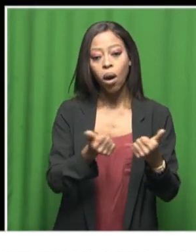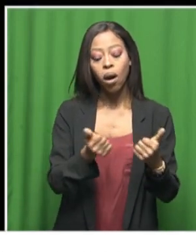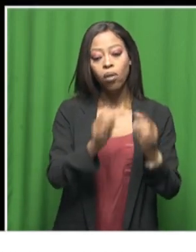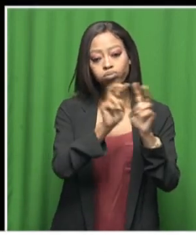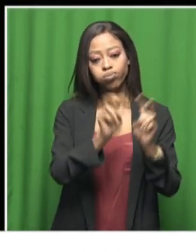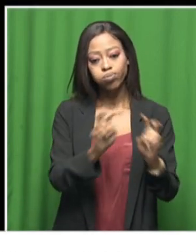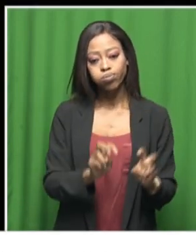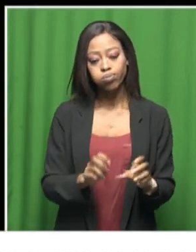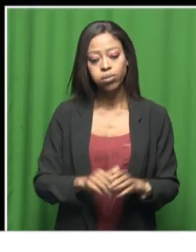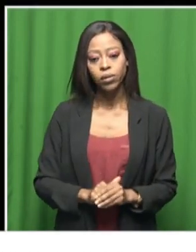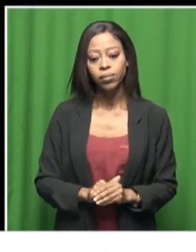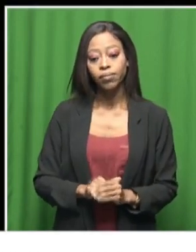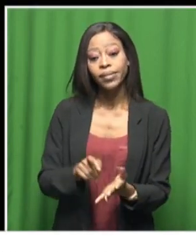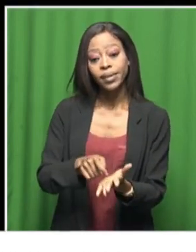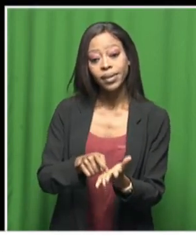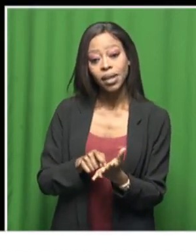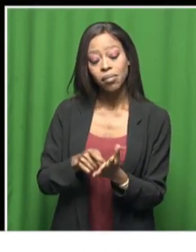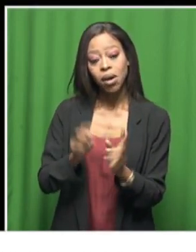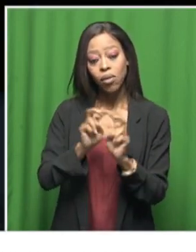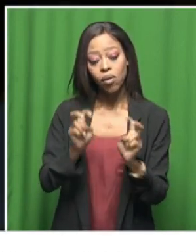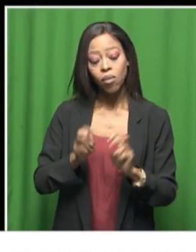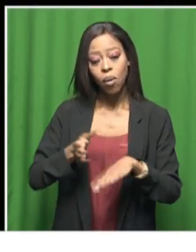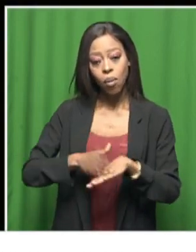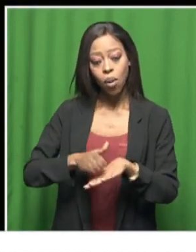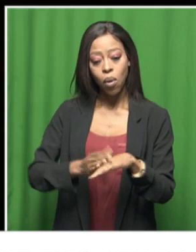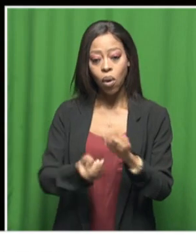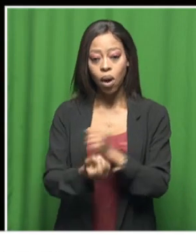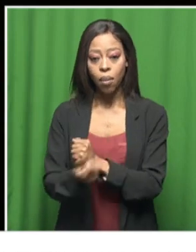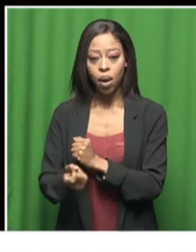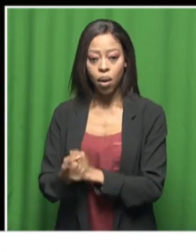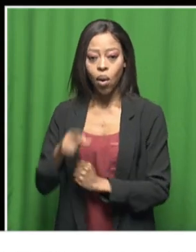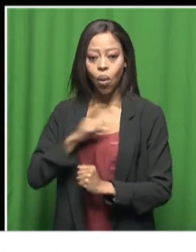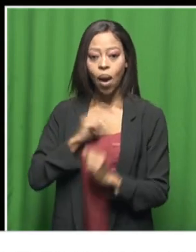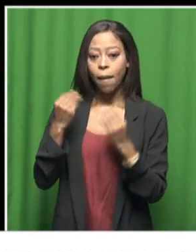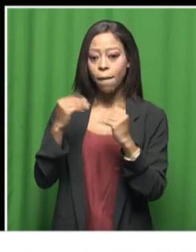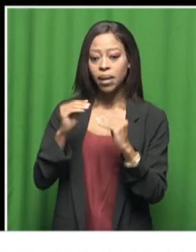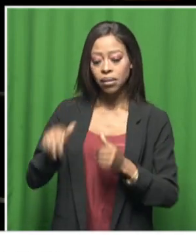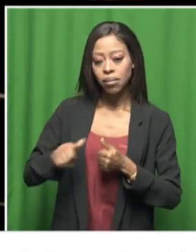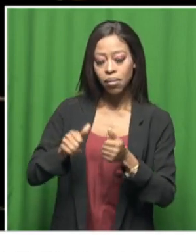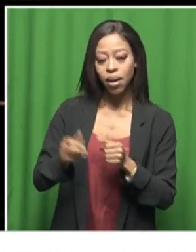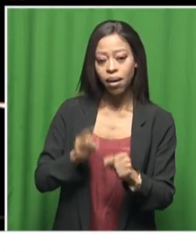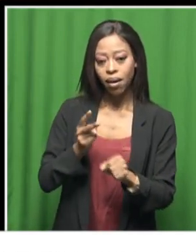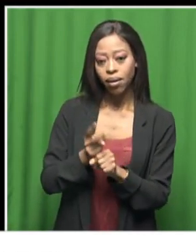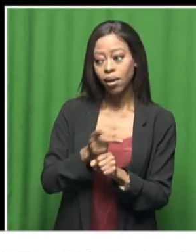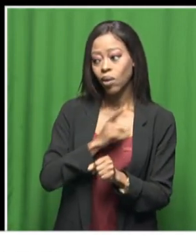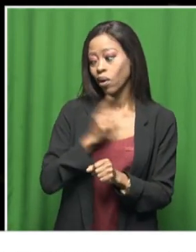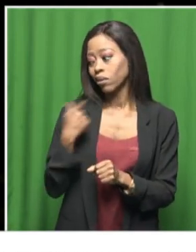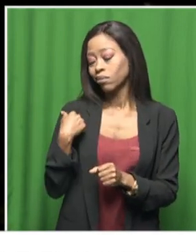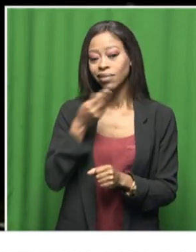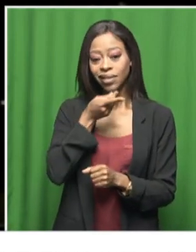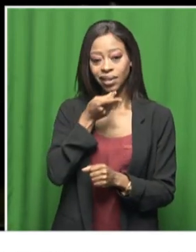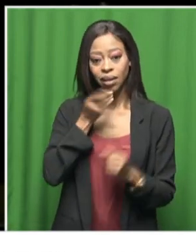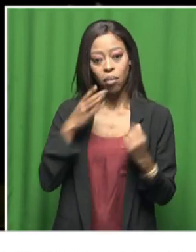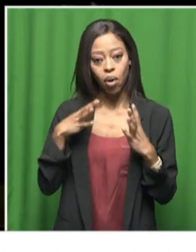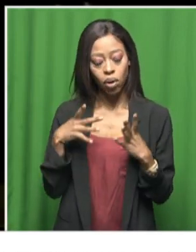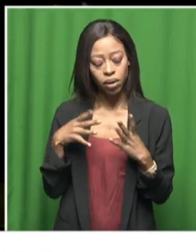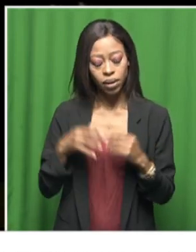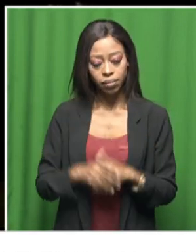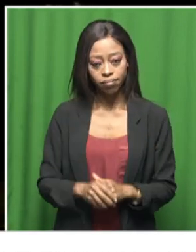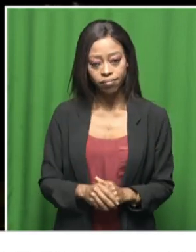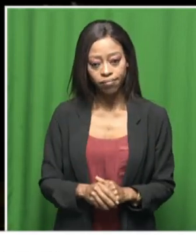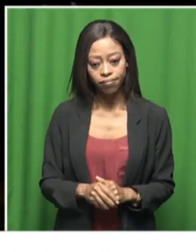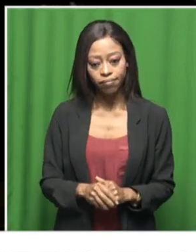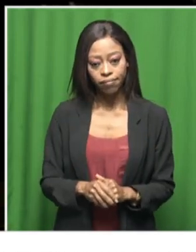power. Demand for electricity is growing as businesses return after the festive break and ramp up production. While there